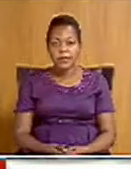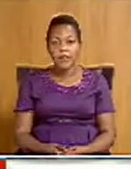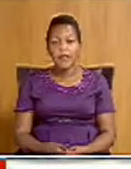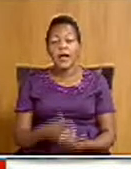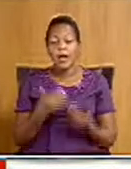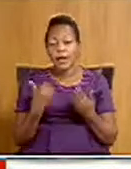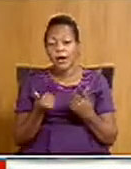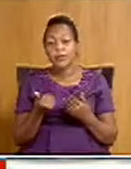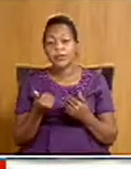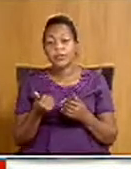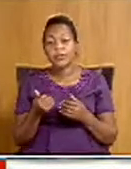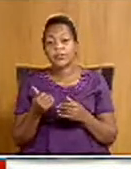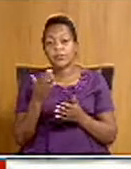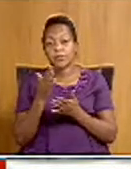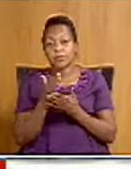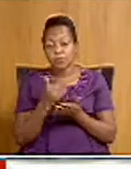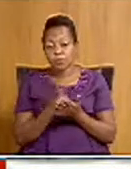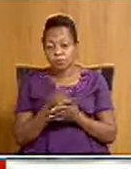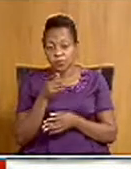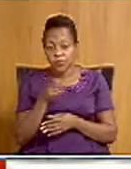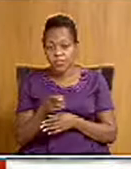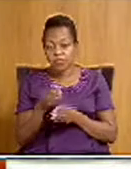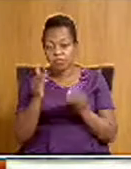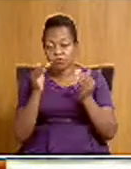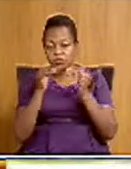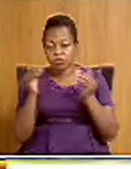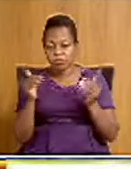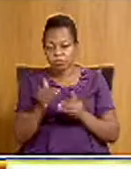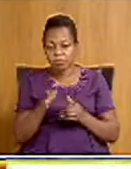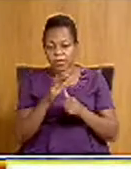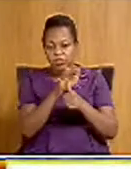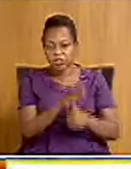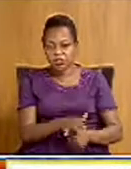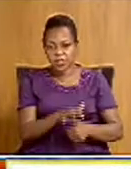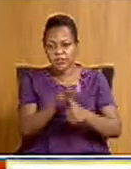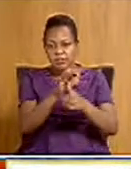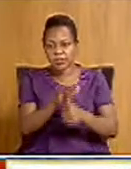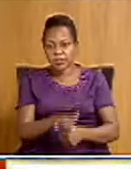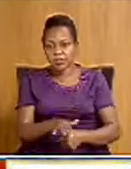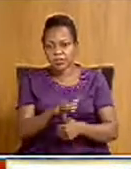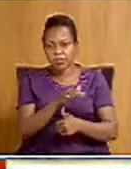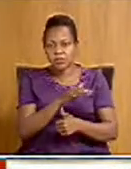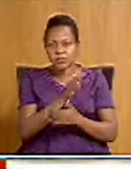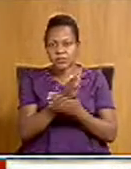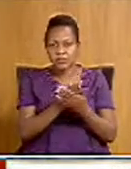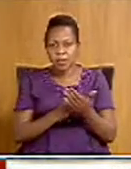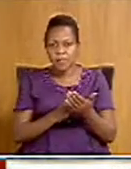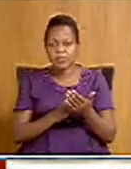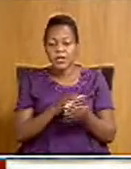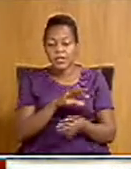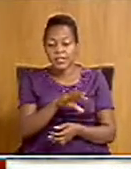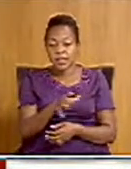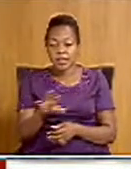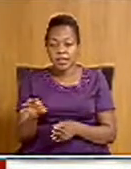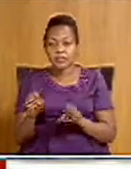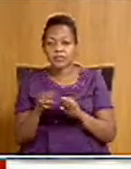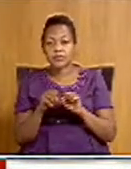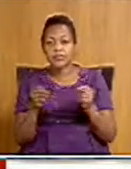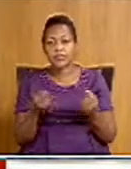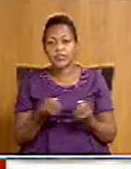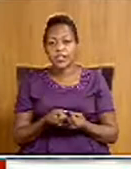It is on account of this structural marginalization of some sectors of our